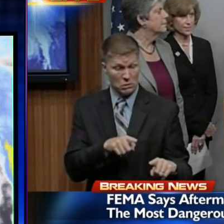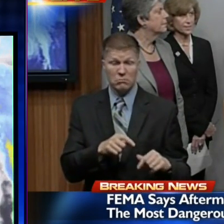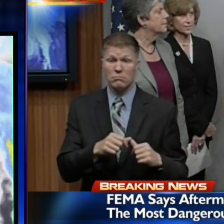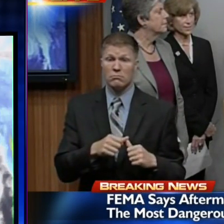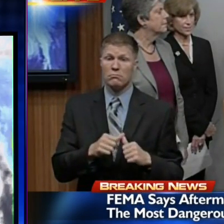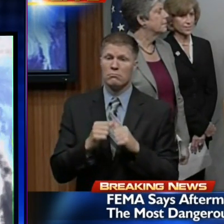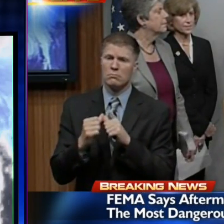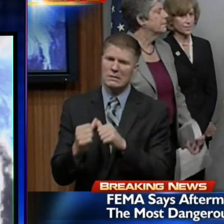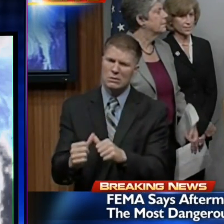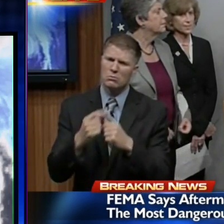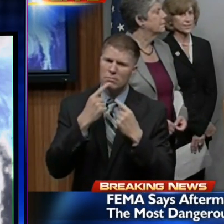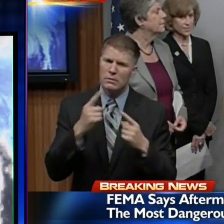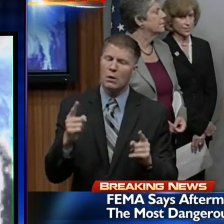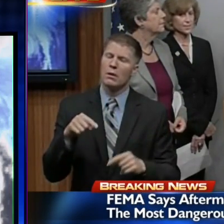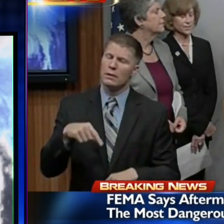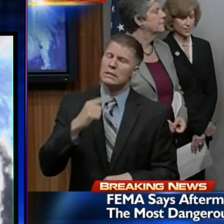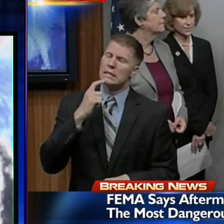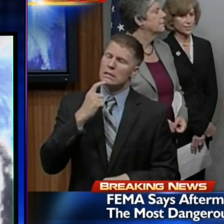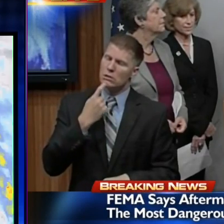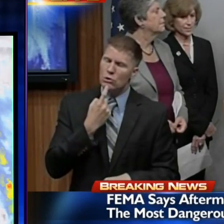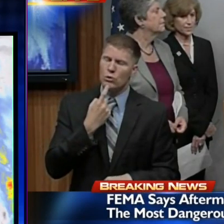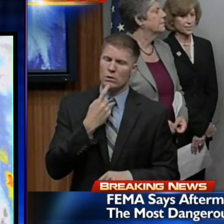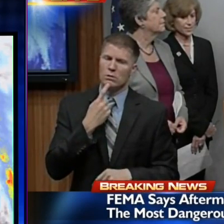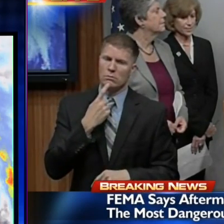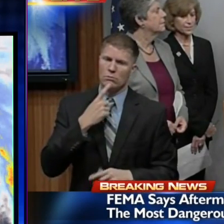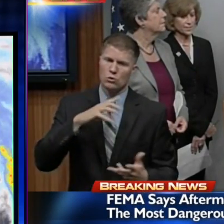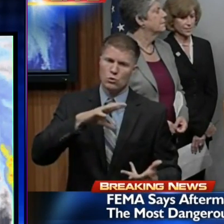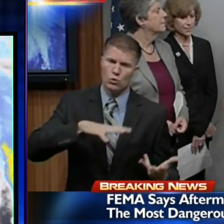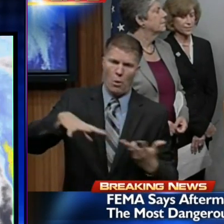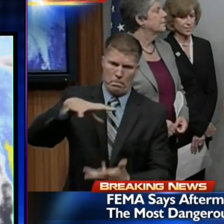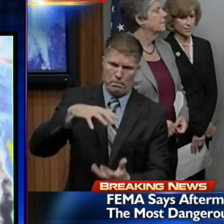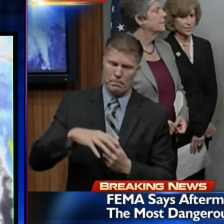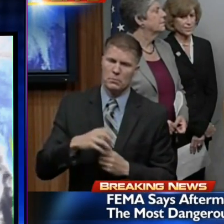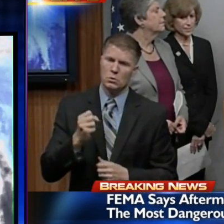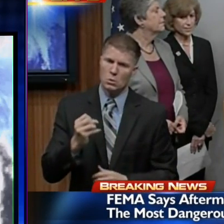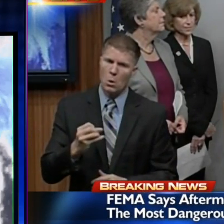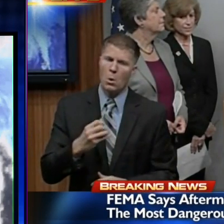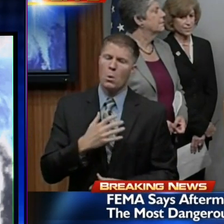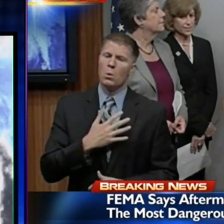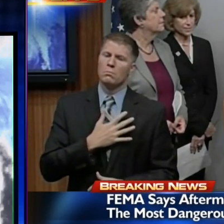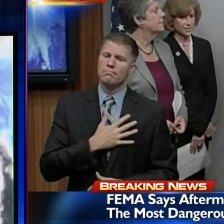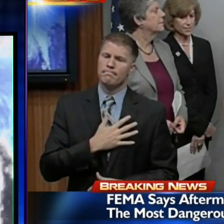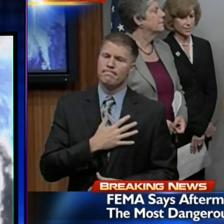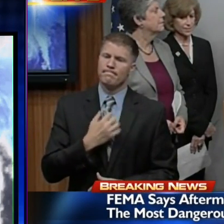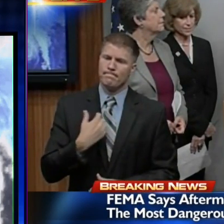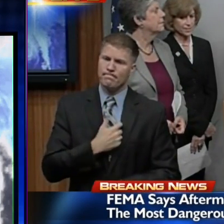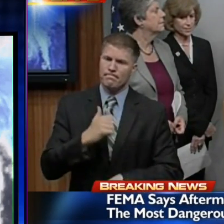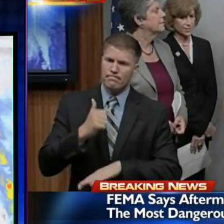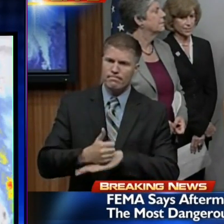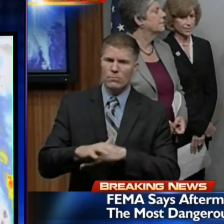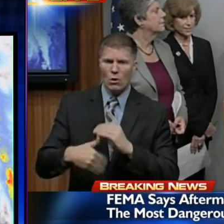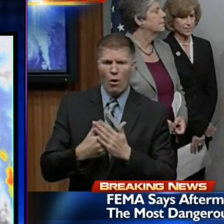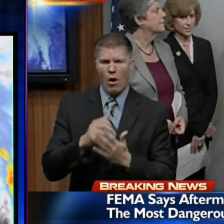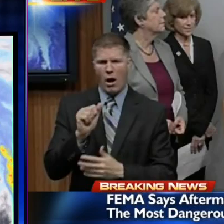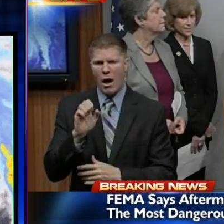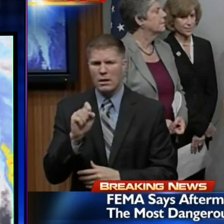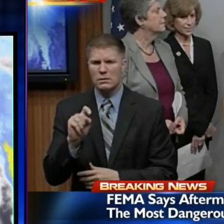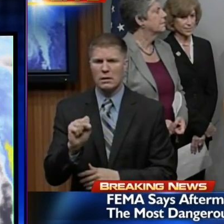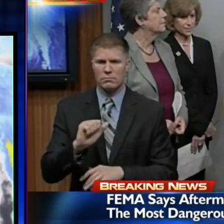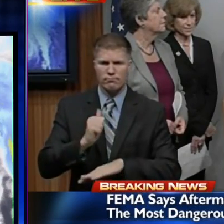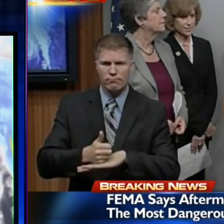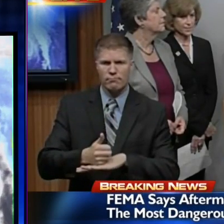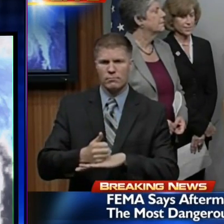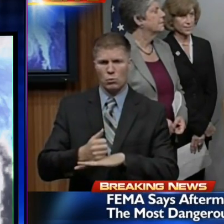announced that this is a serious storm, and we are putting all of our assets in place. We have approached it on the Salvation